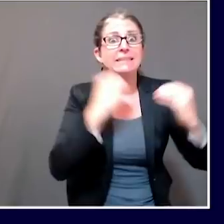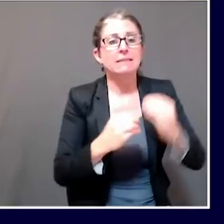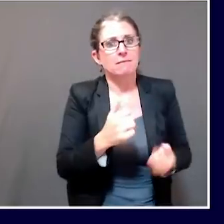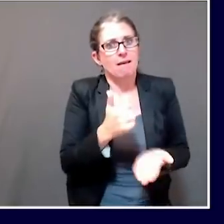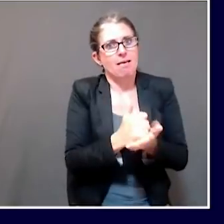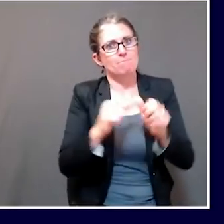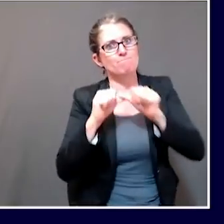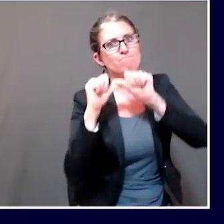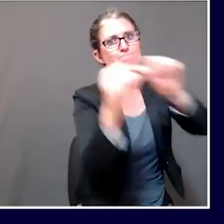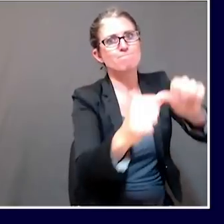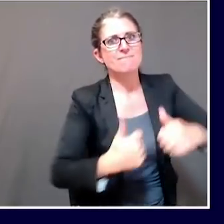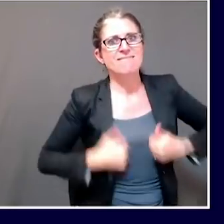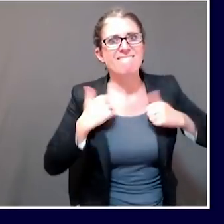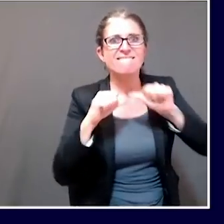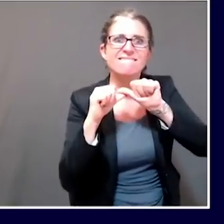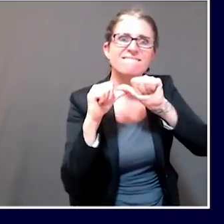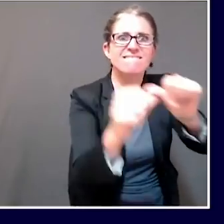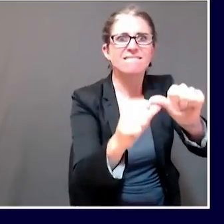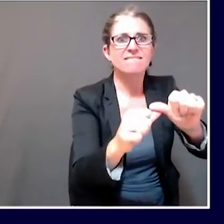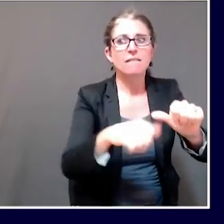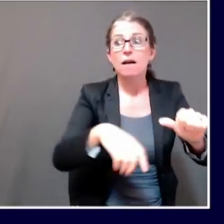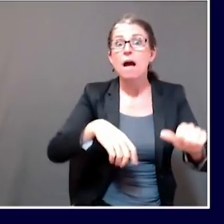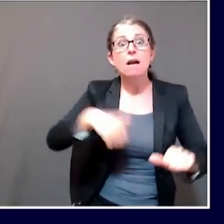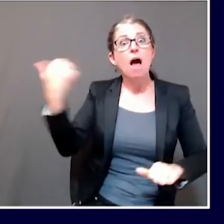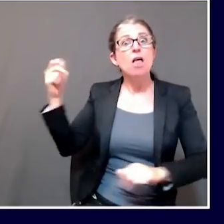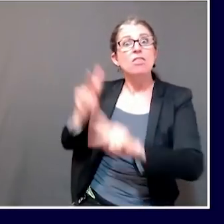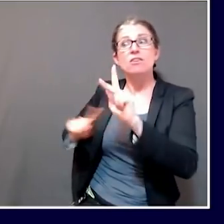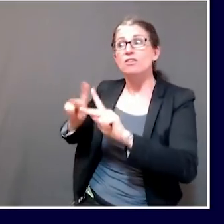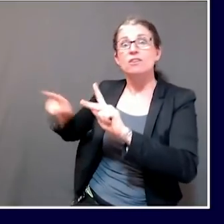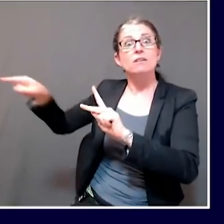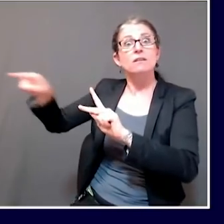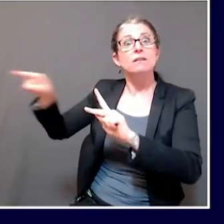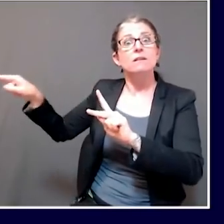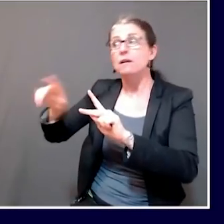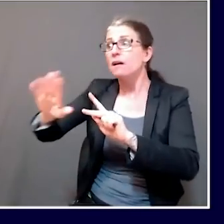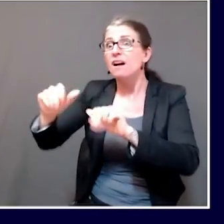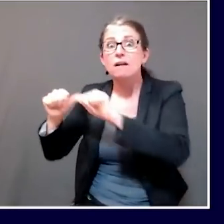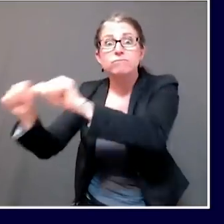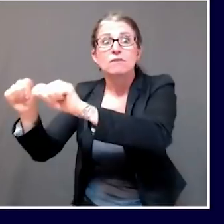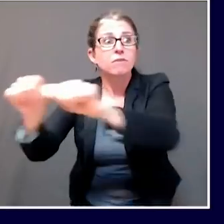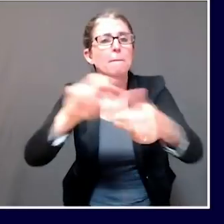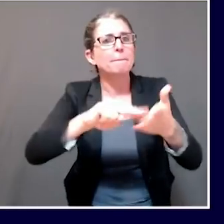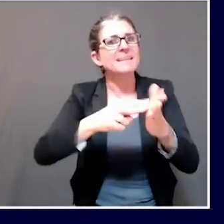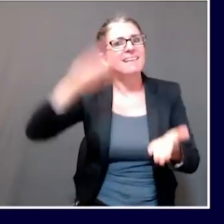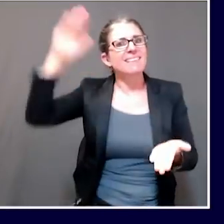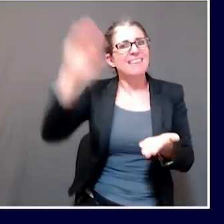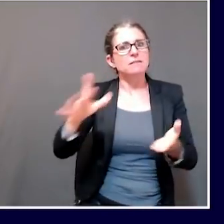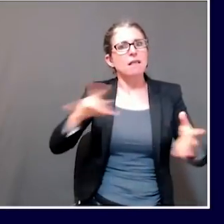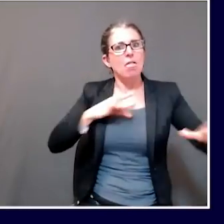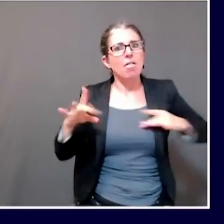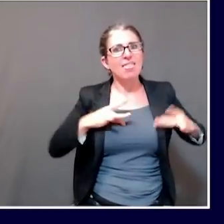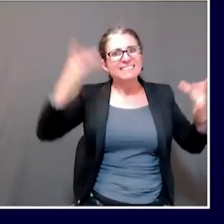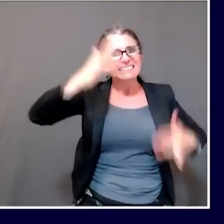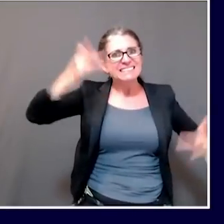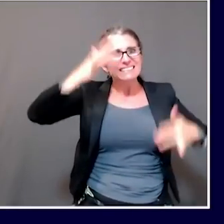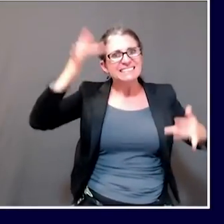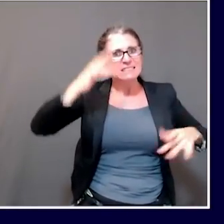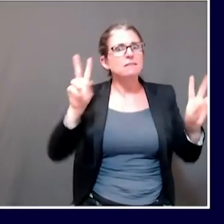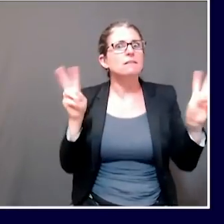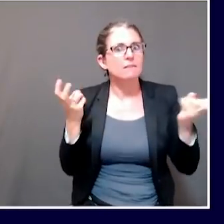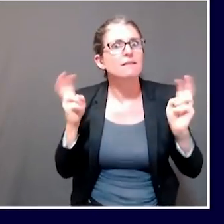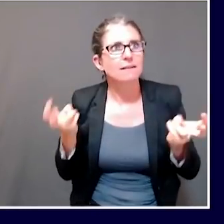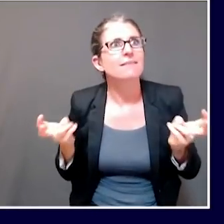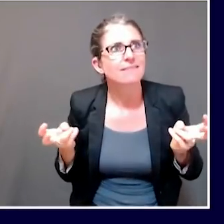and avoid other diseases. But let's face it, diets are crummy. They require us